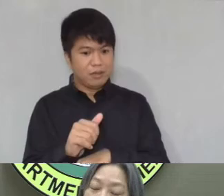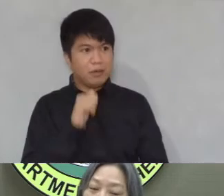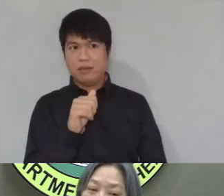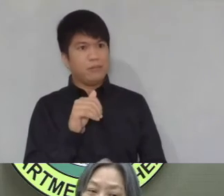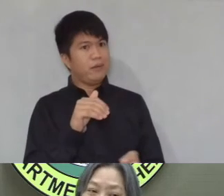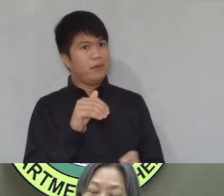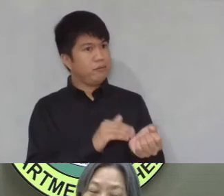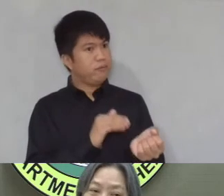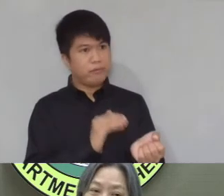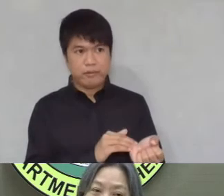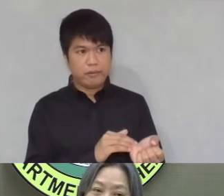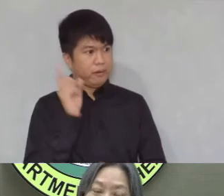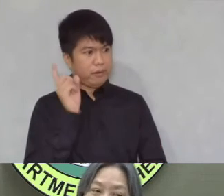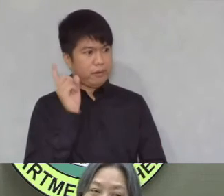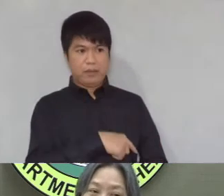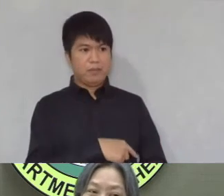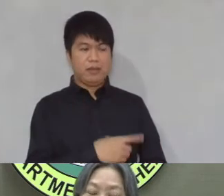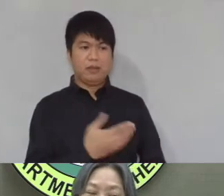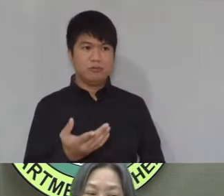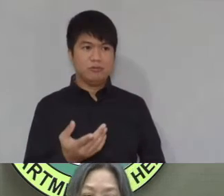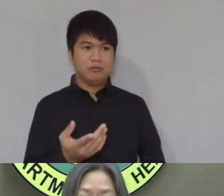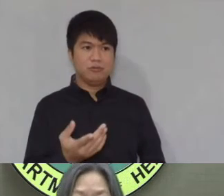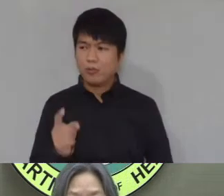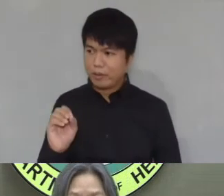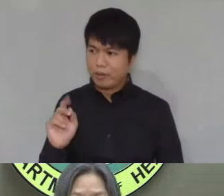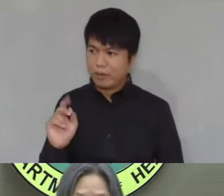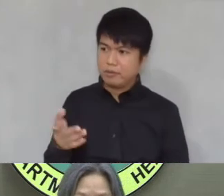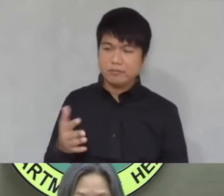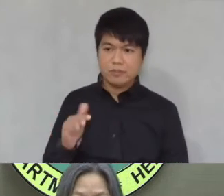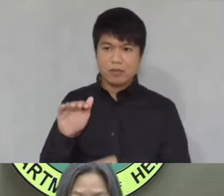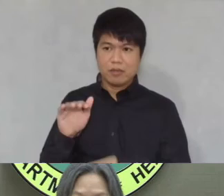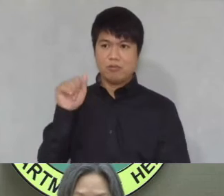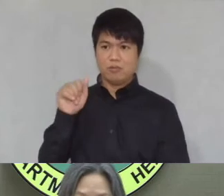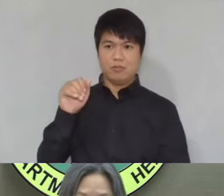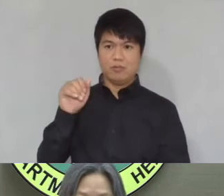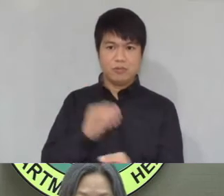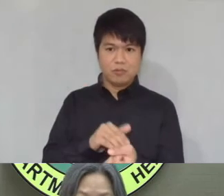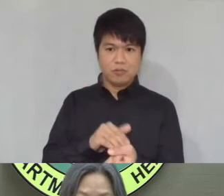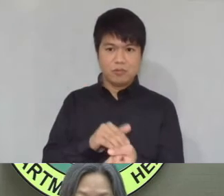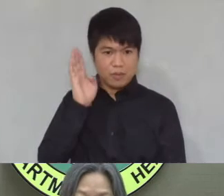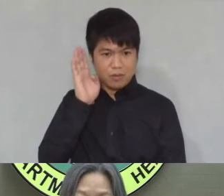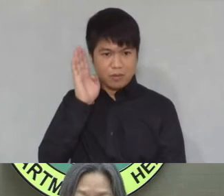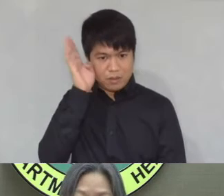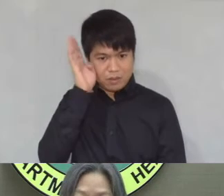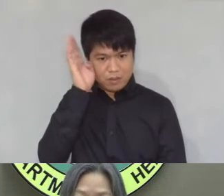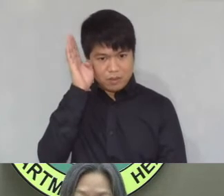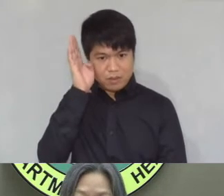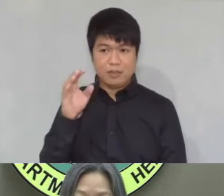hindi doktor. Oh, okay. So that's an issue at this point. Okay. Maybe we can call on Dr.